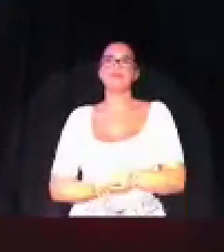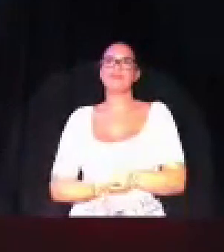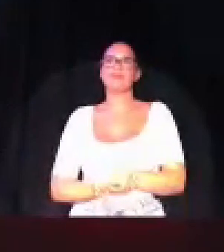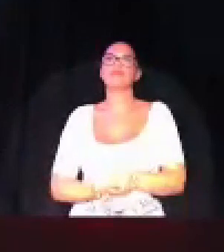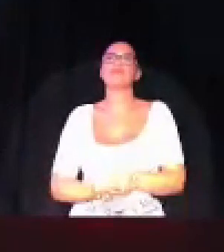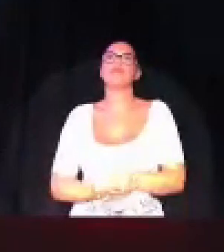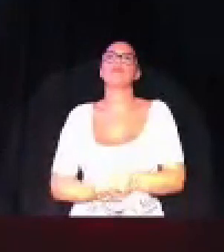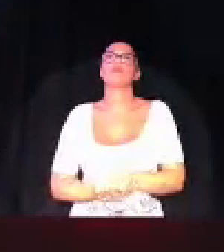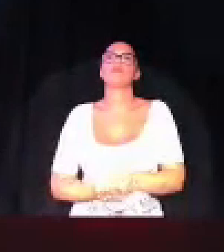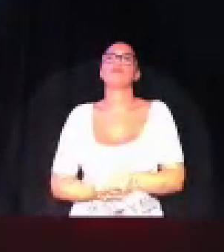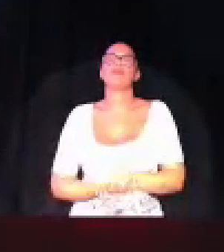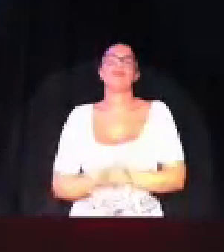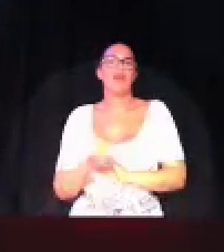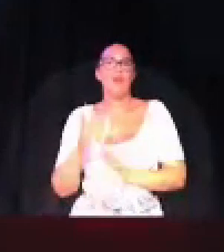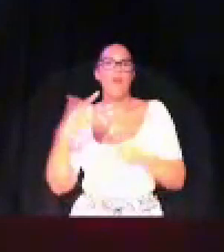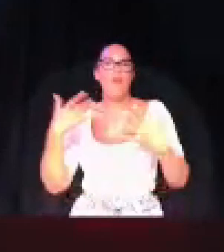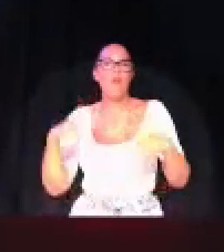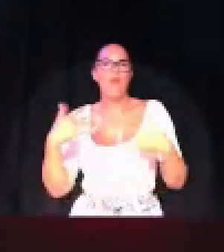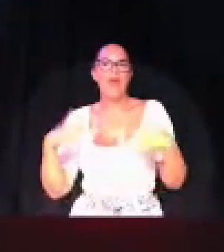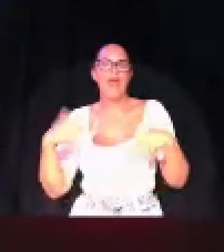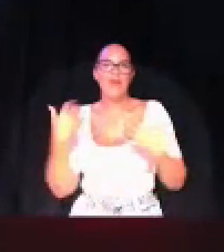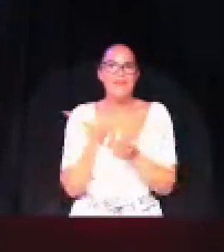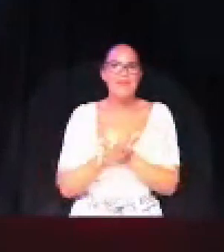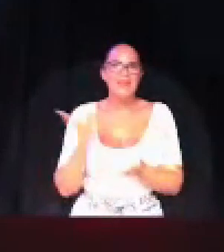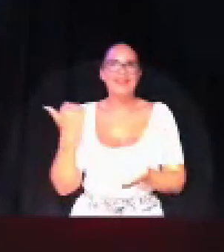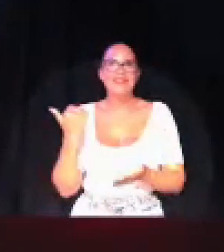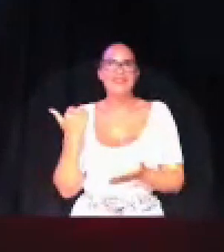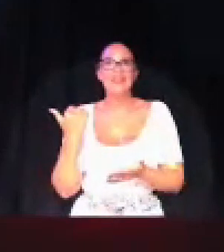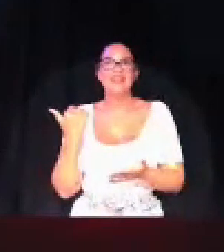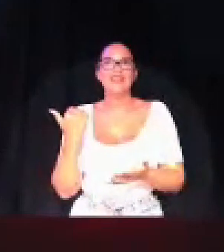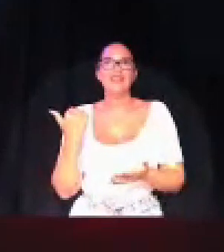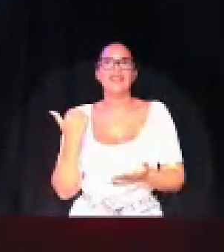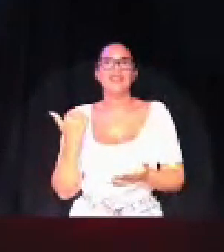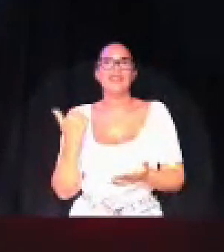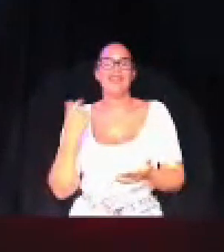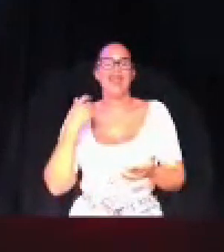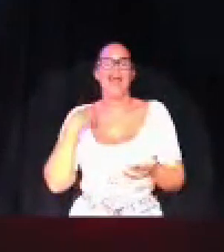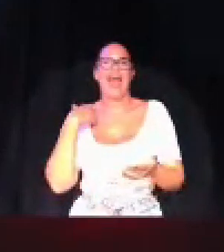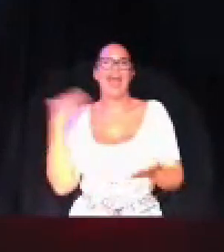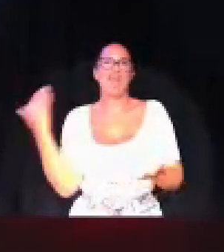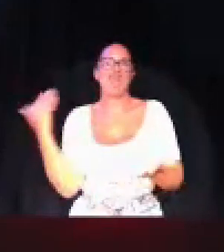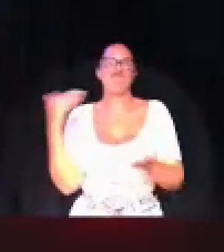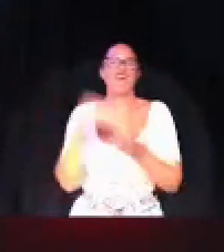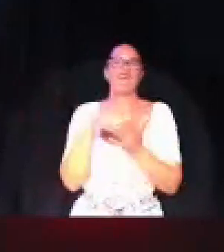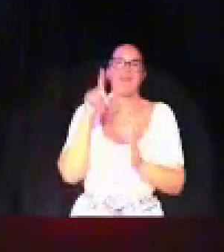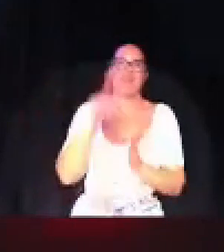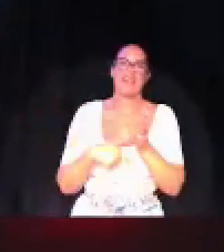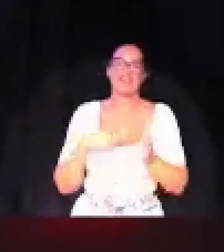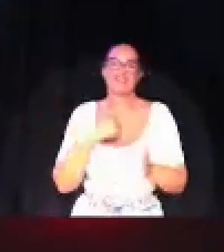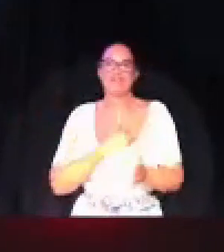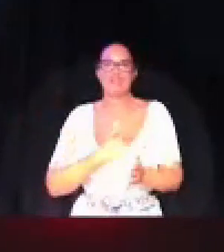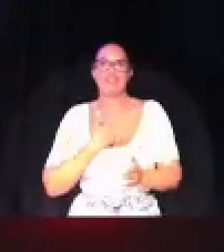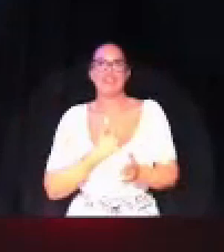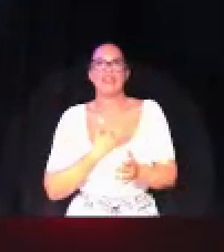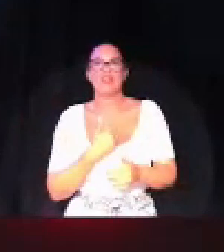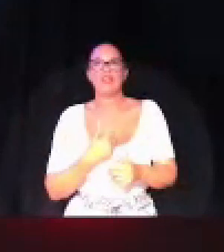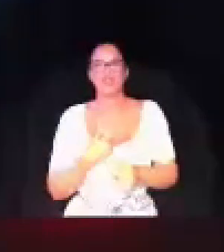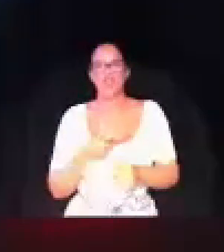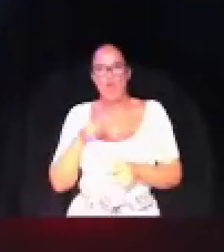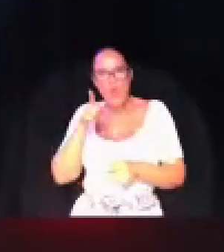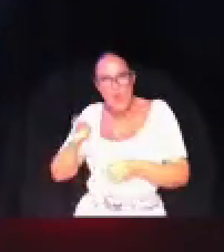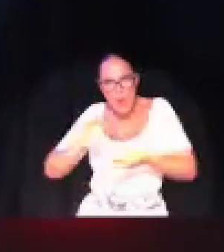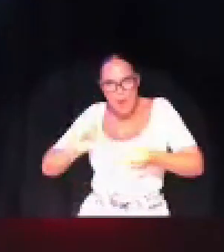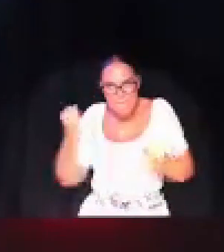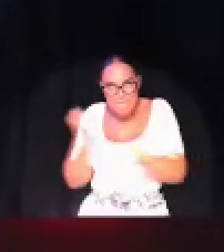Thank you very much. Wow, that was amazing. That was thank amazing. Unfortunately, came in slightly late, so probably got a stupid question. But you made this